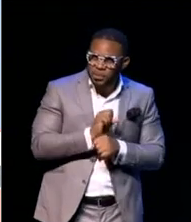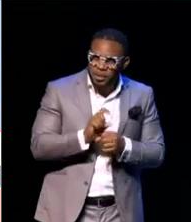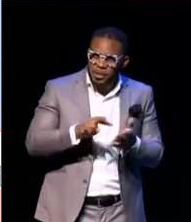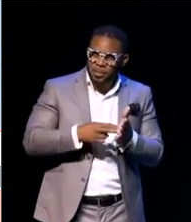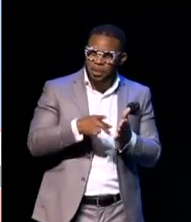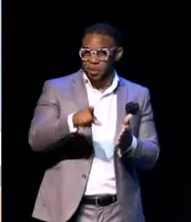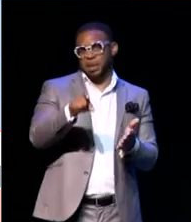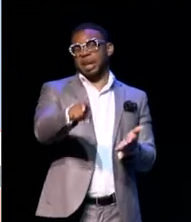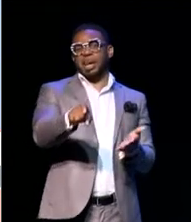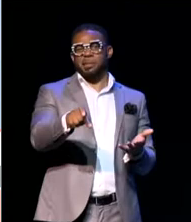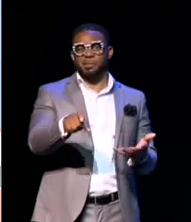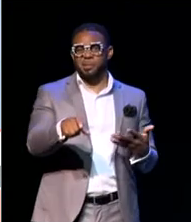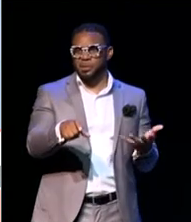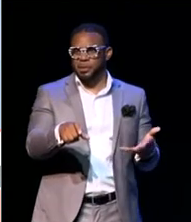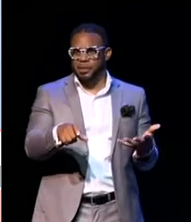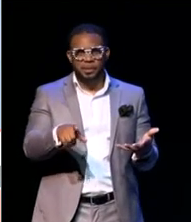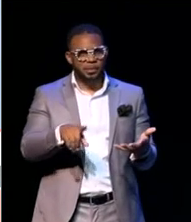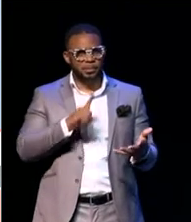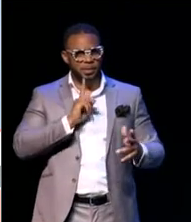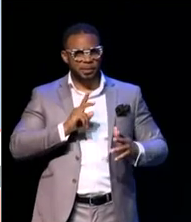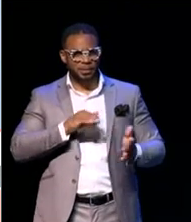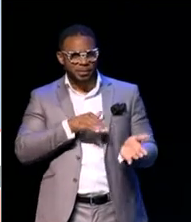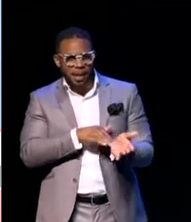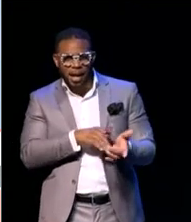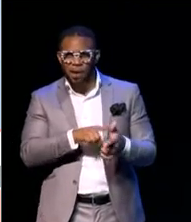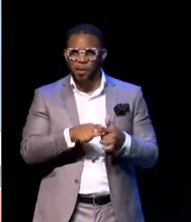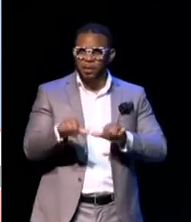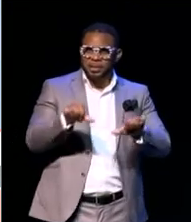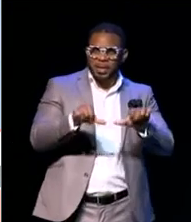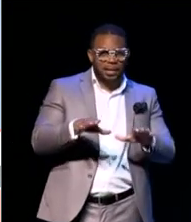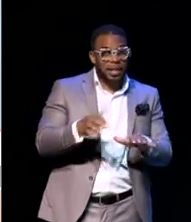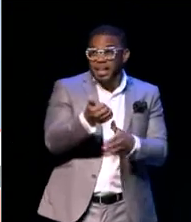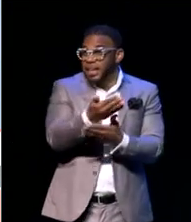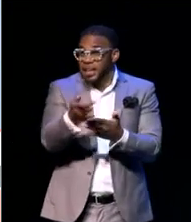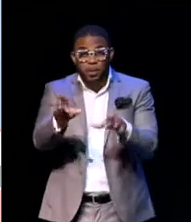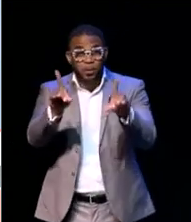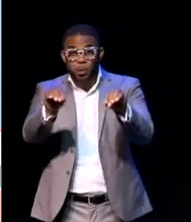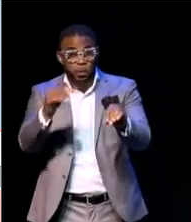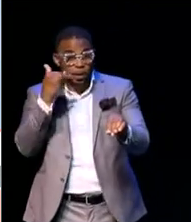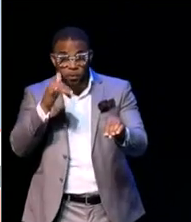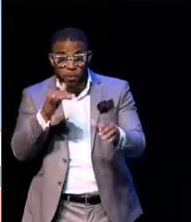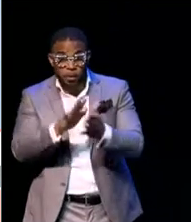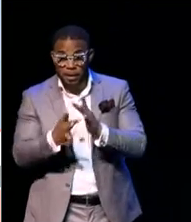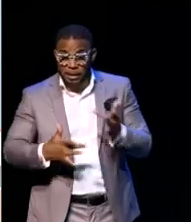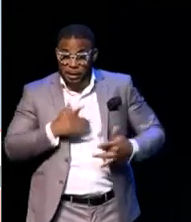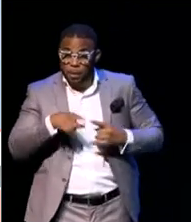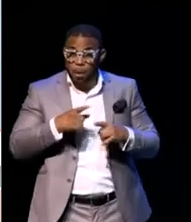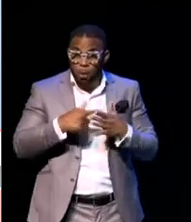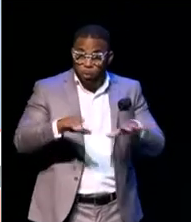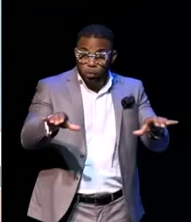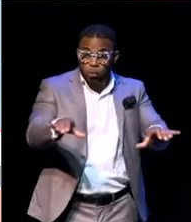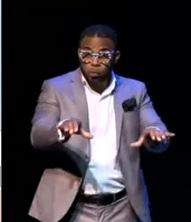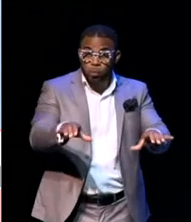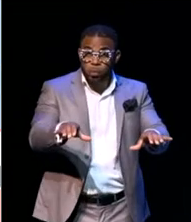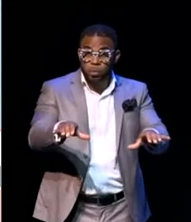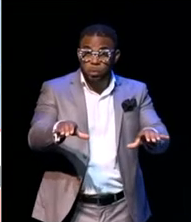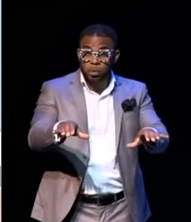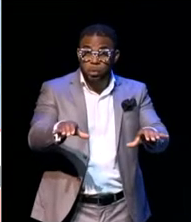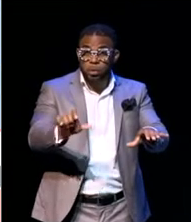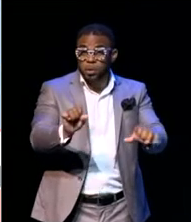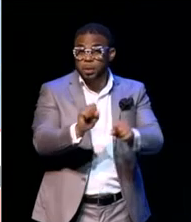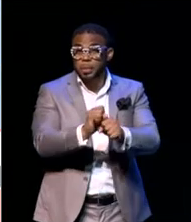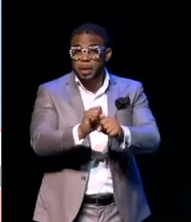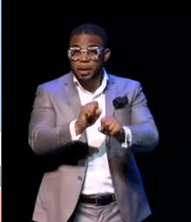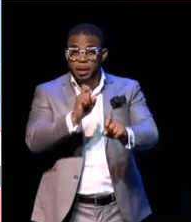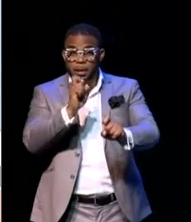necessarily mean you have to be a physician or a scientist, anything you do. If you get excited about what you're doing and you're